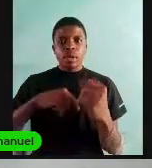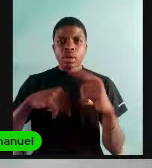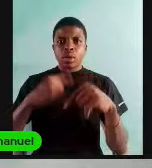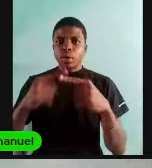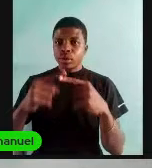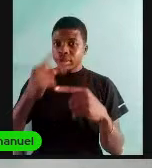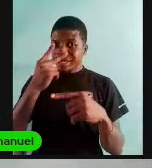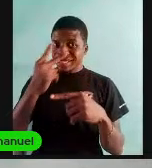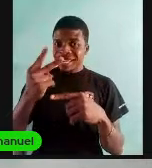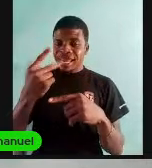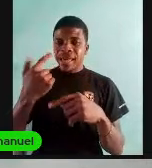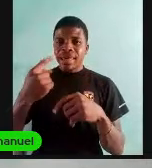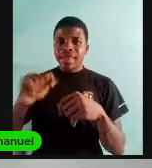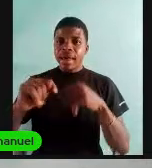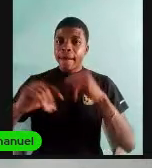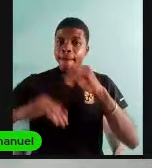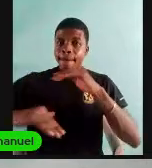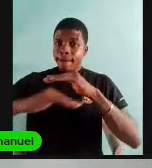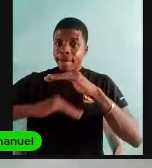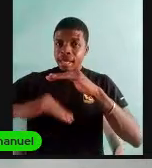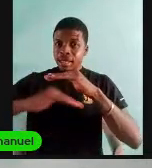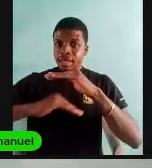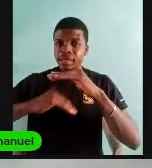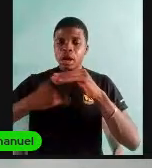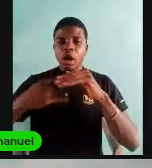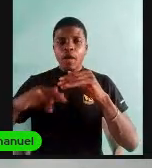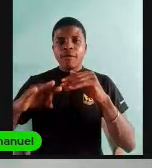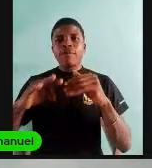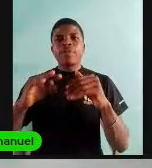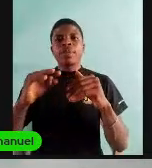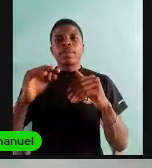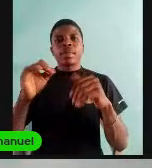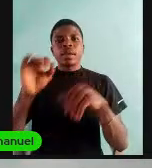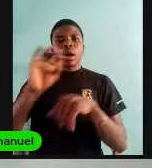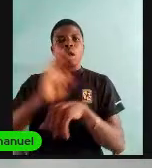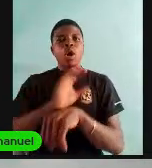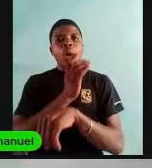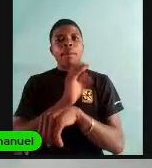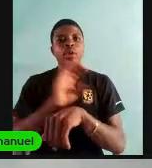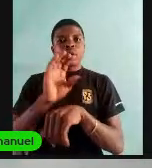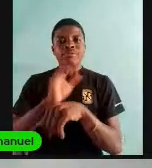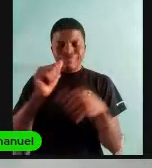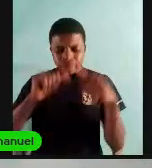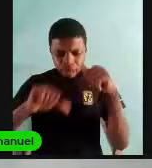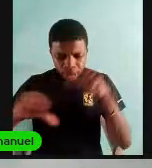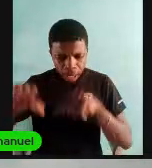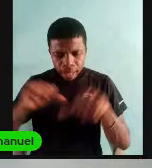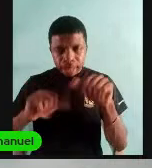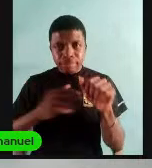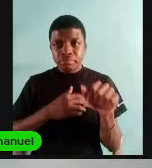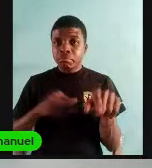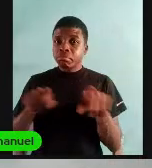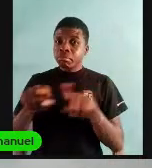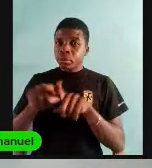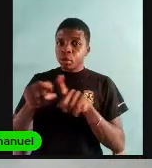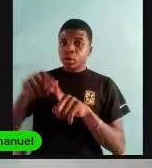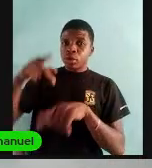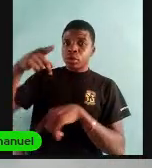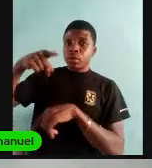That is computer science, computer programming, and the application in the